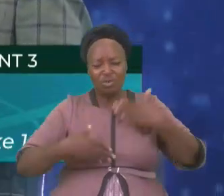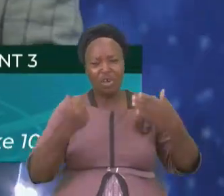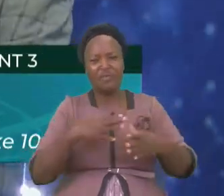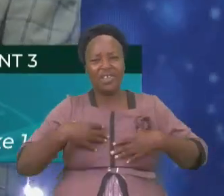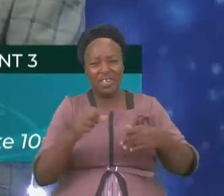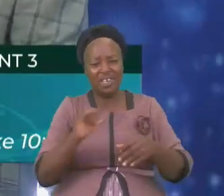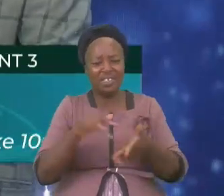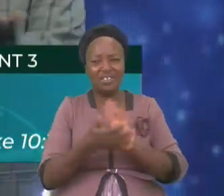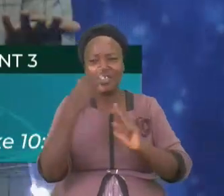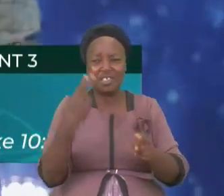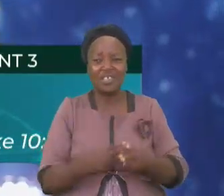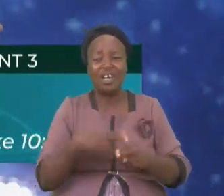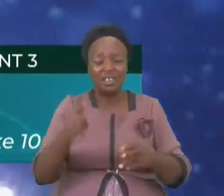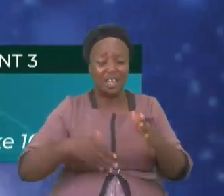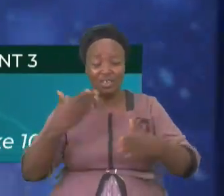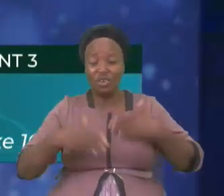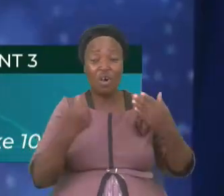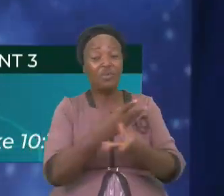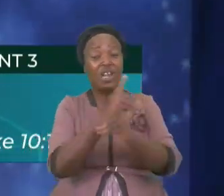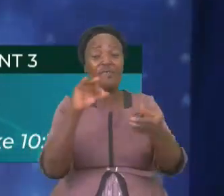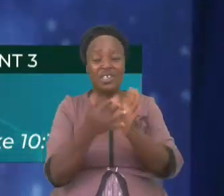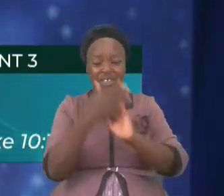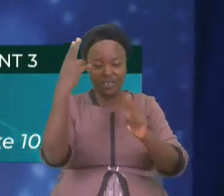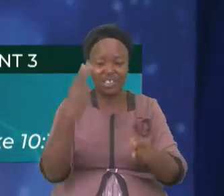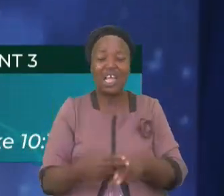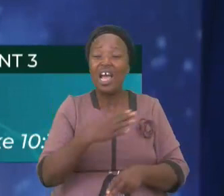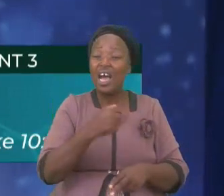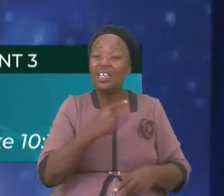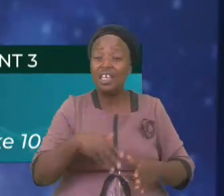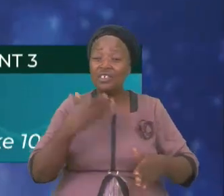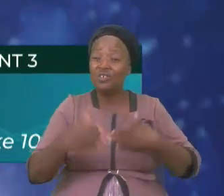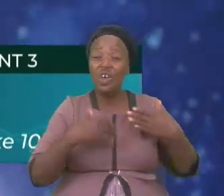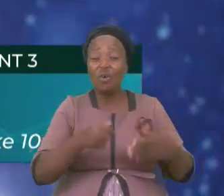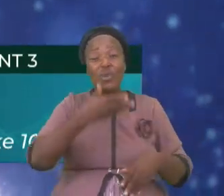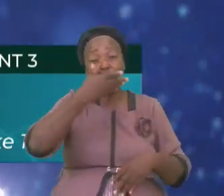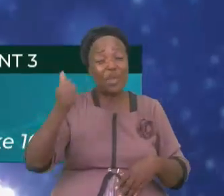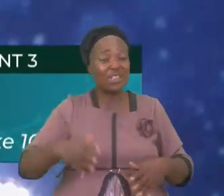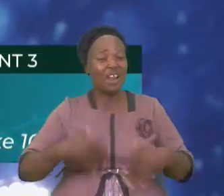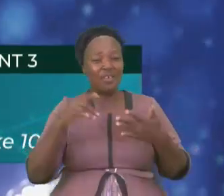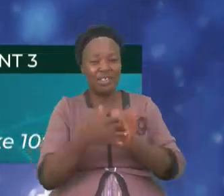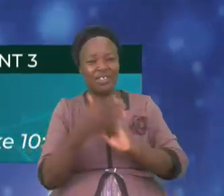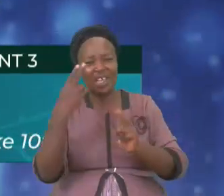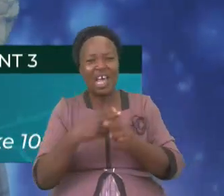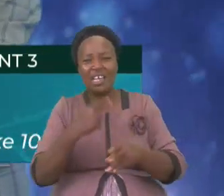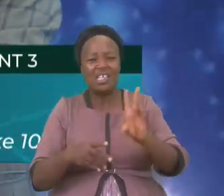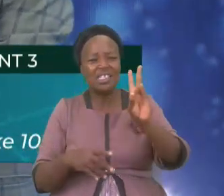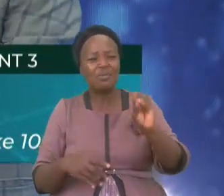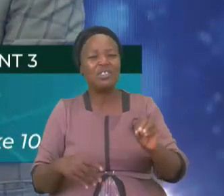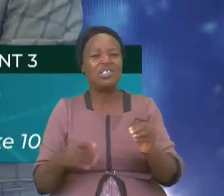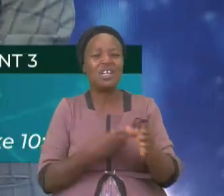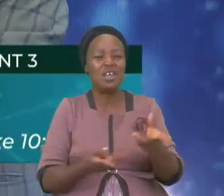the joy of a better life. And the 70 returned again with joy, saying, Lord, even